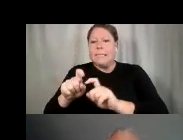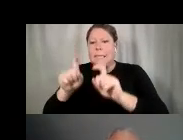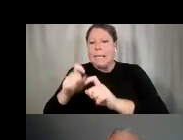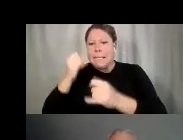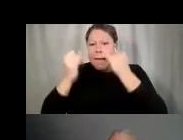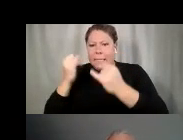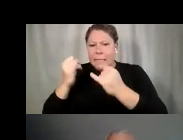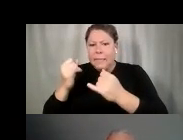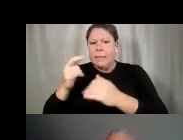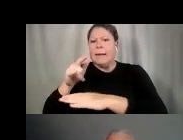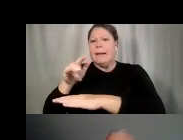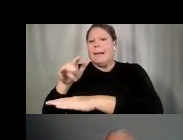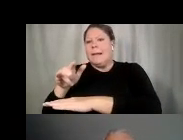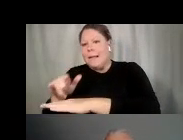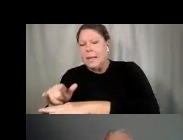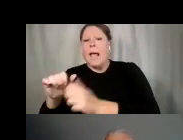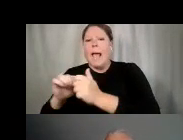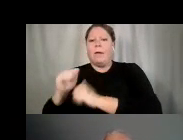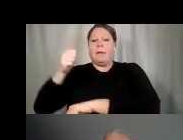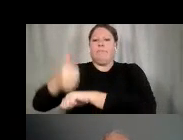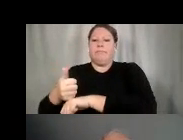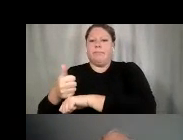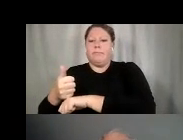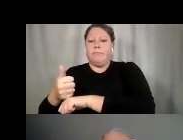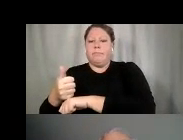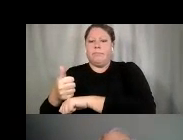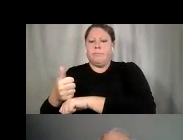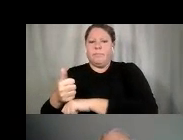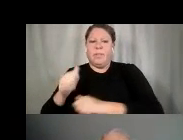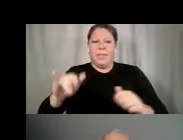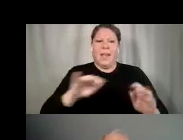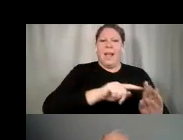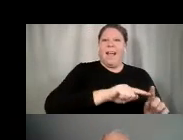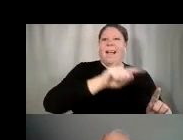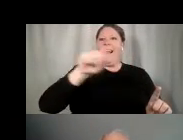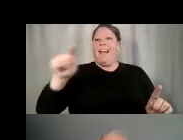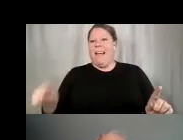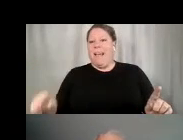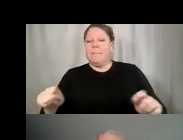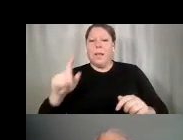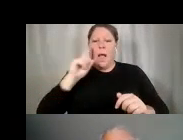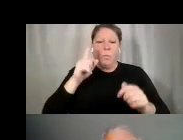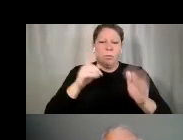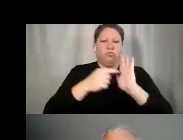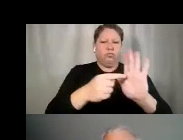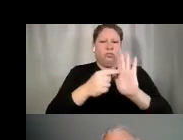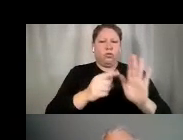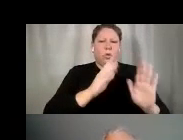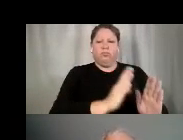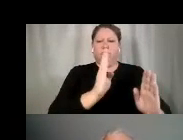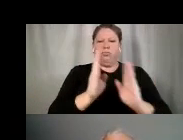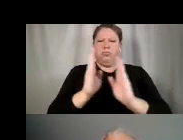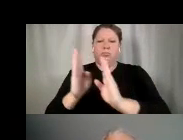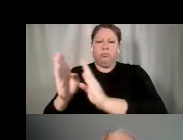for implementation, those steps for implementation. These are the things I'm going to show you. So I'm going to be giving you a lot of different tools today that